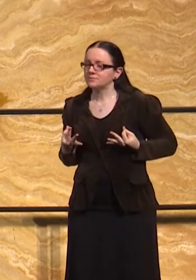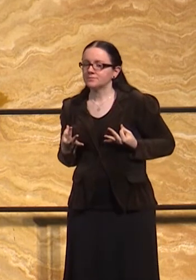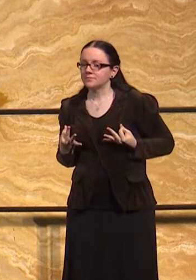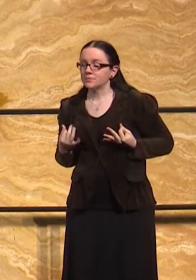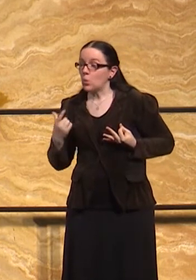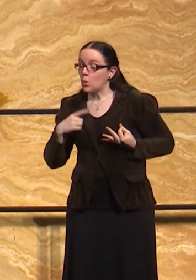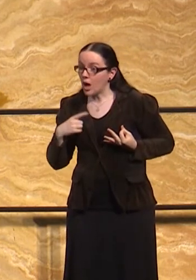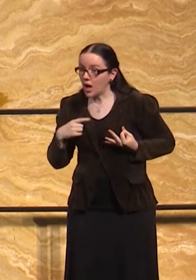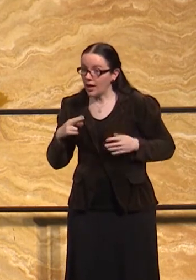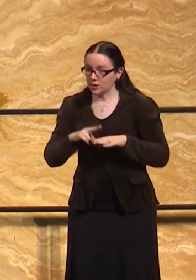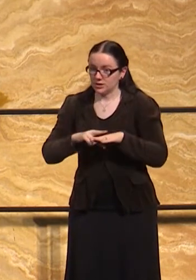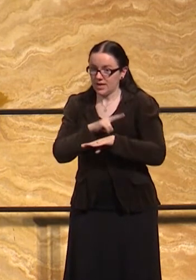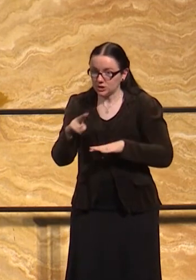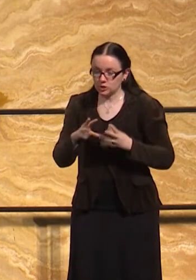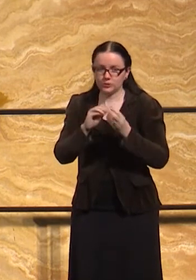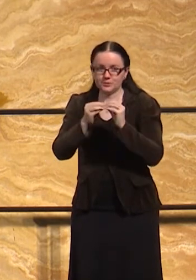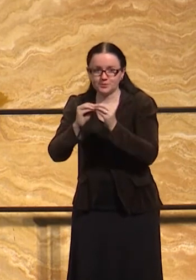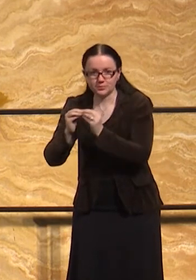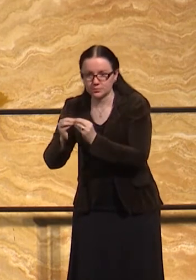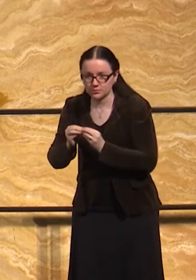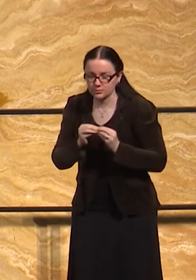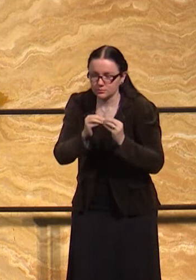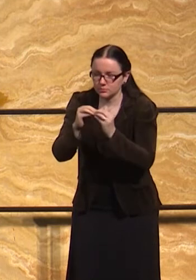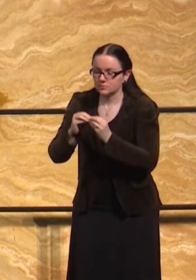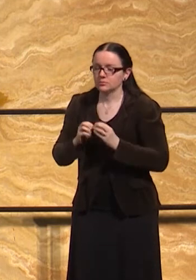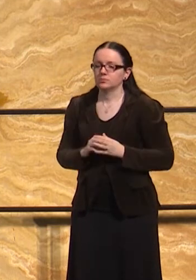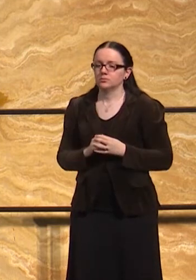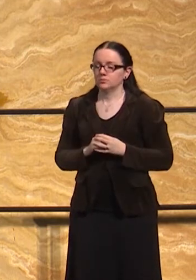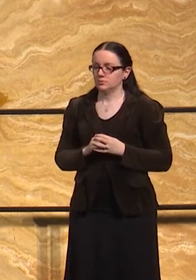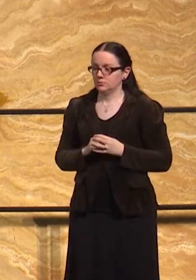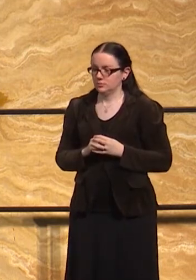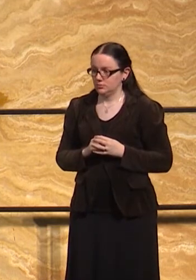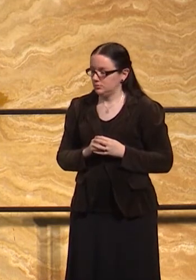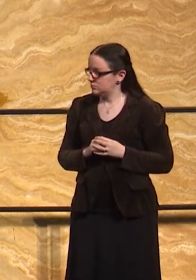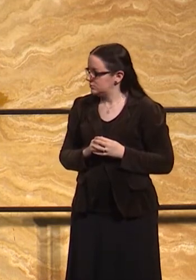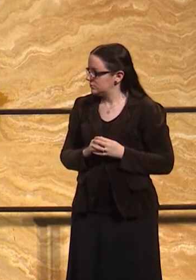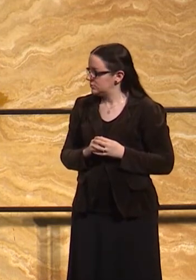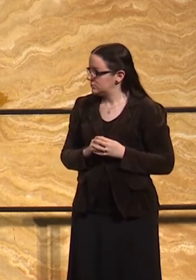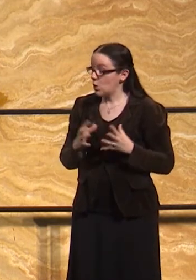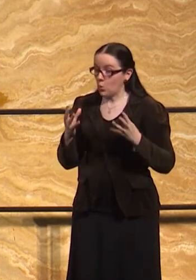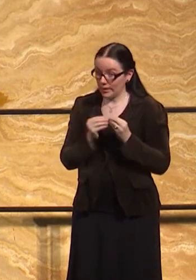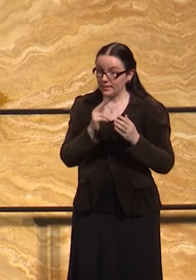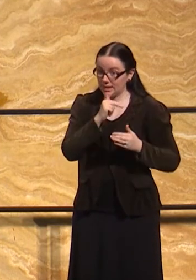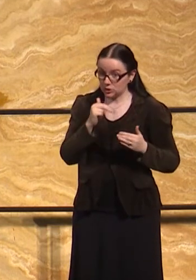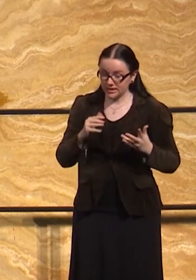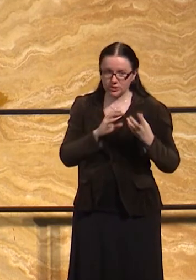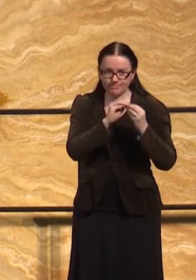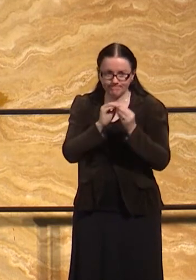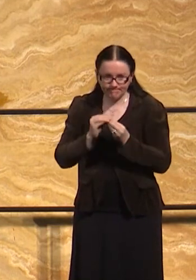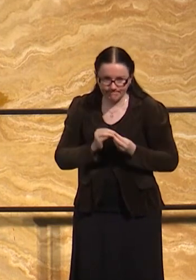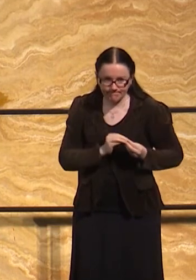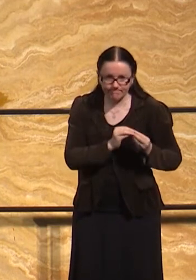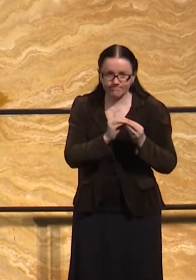policy of national reconciliation, and we pursue a policy of reconciliation with Indonesia. And